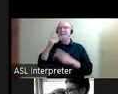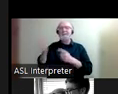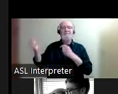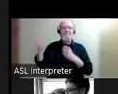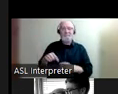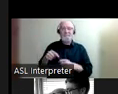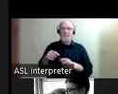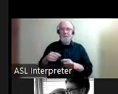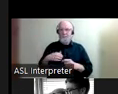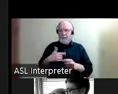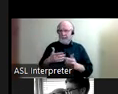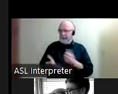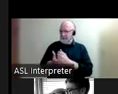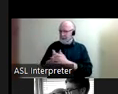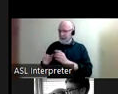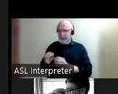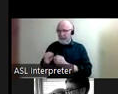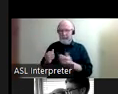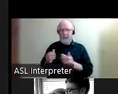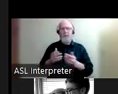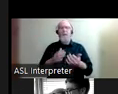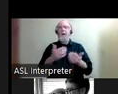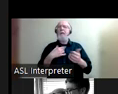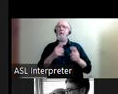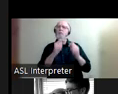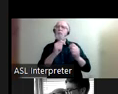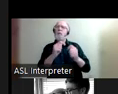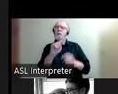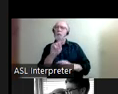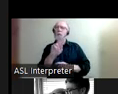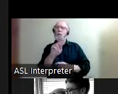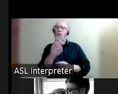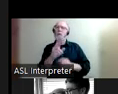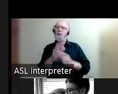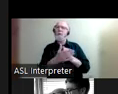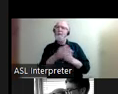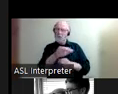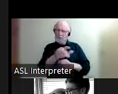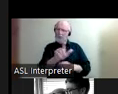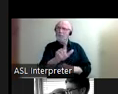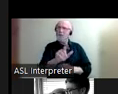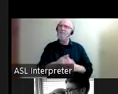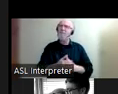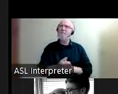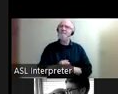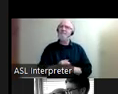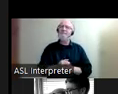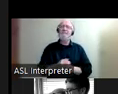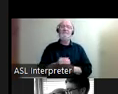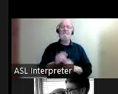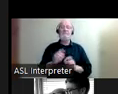there's live tutoring on there as well to help them too. And we also have Job Now too, that helps